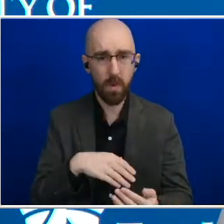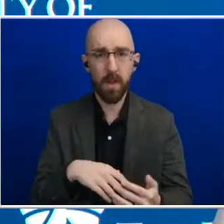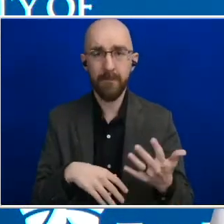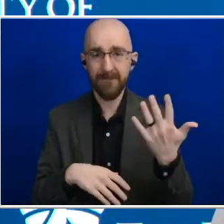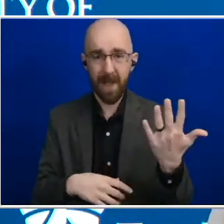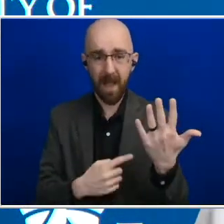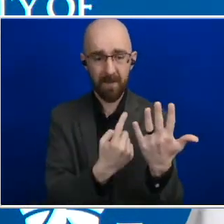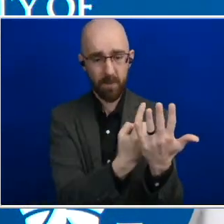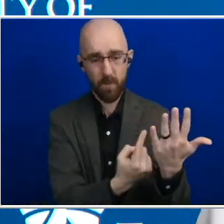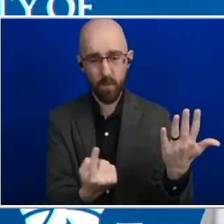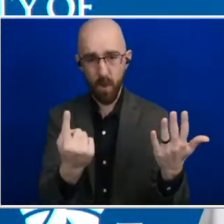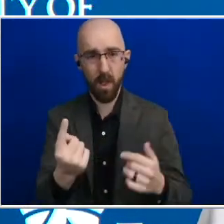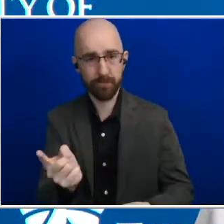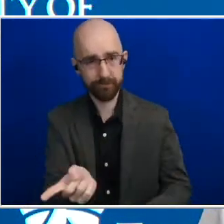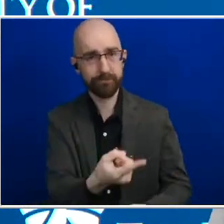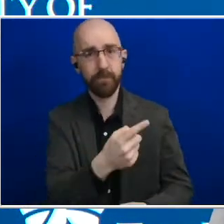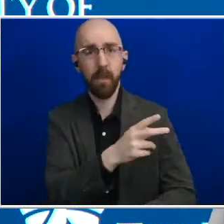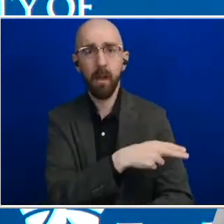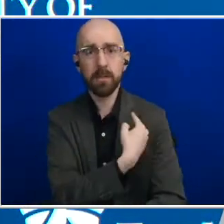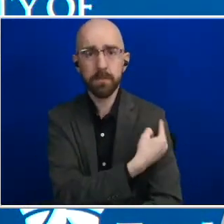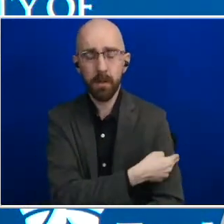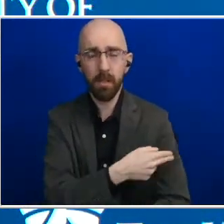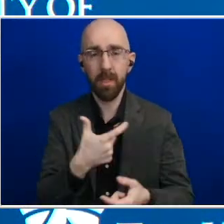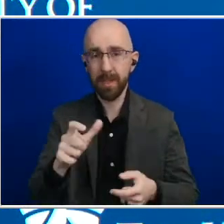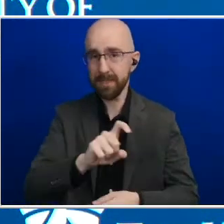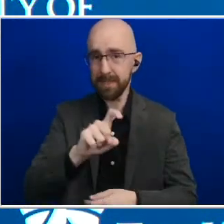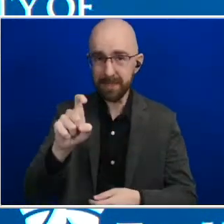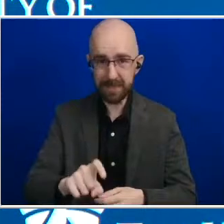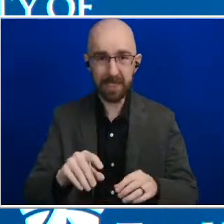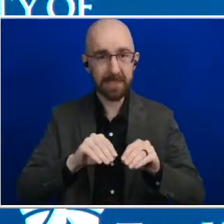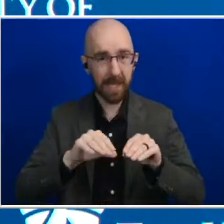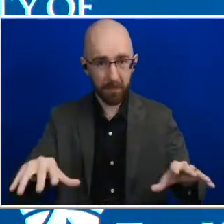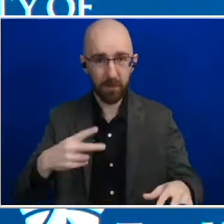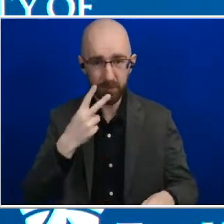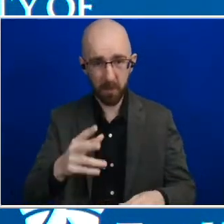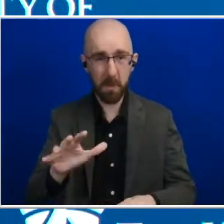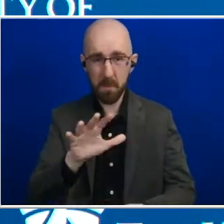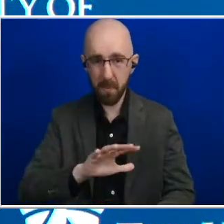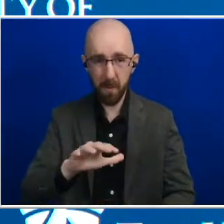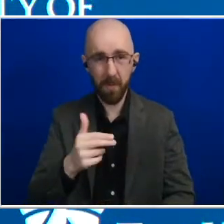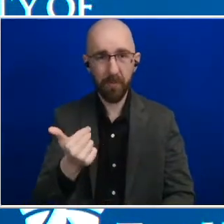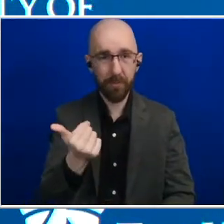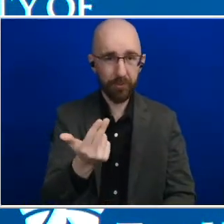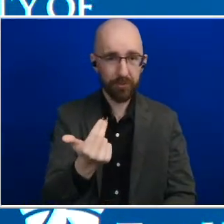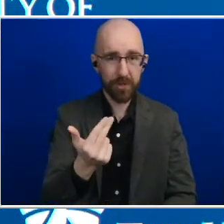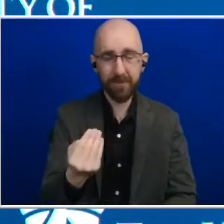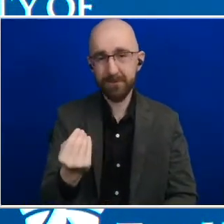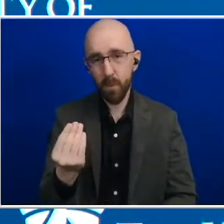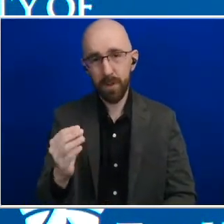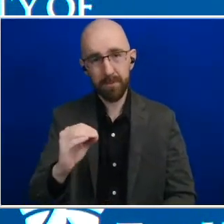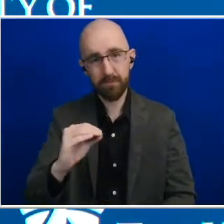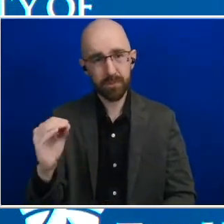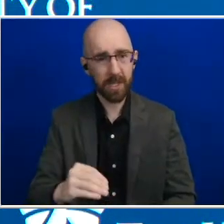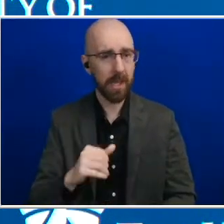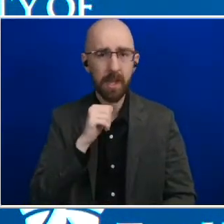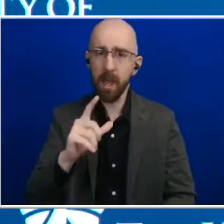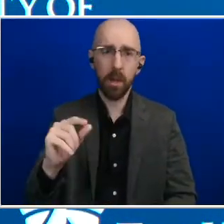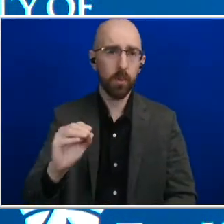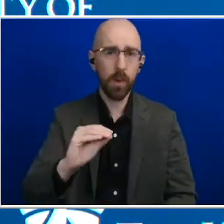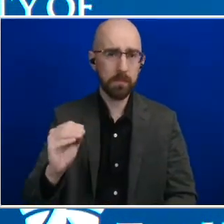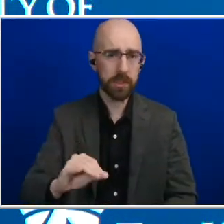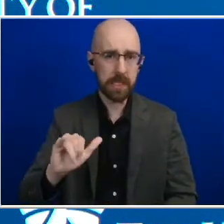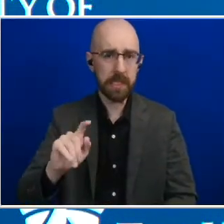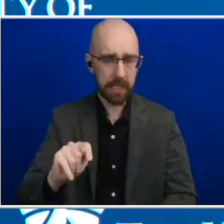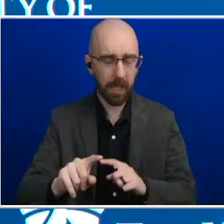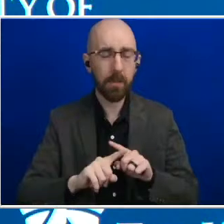the hospital. In the large Texas outbreak, we've seen that it's about 13–14%, so not the 20%, but we know that 1 in